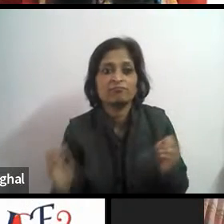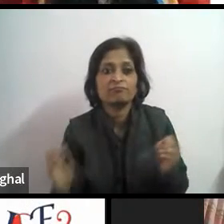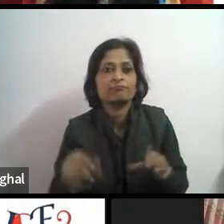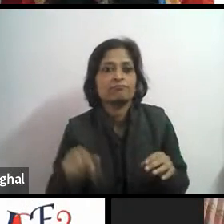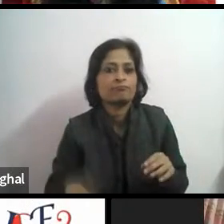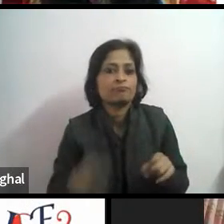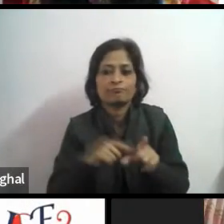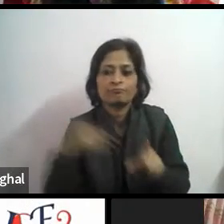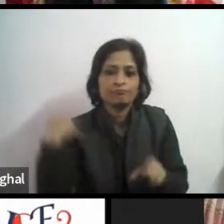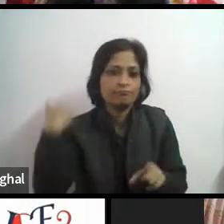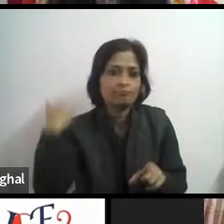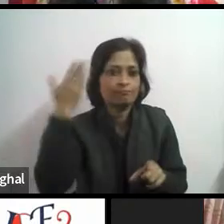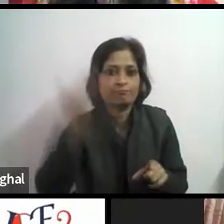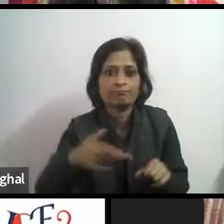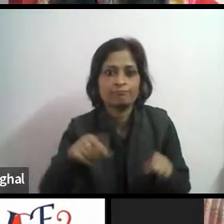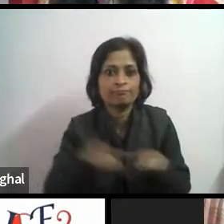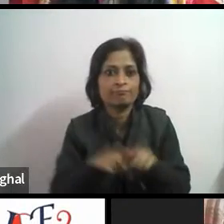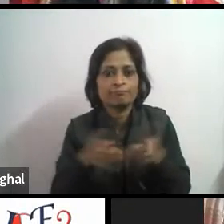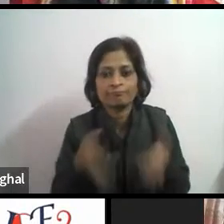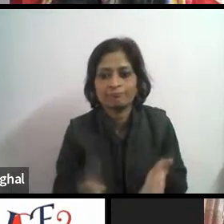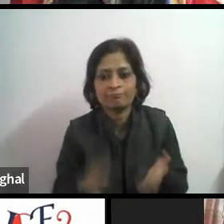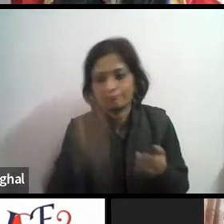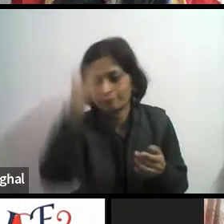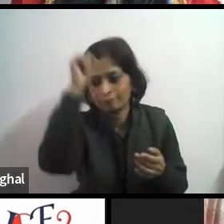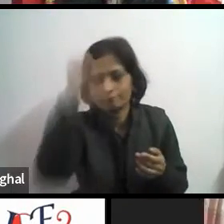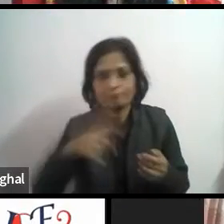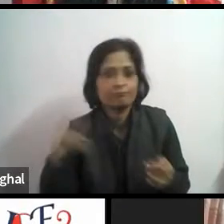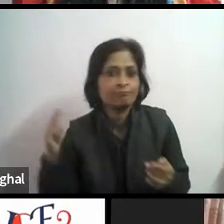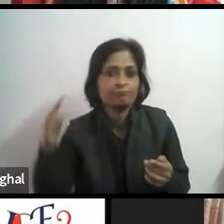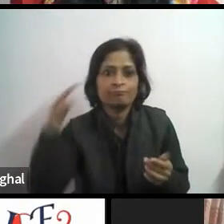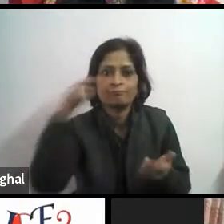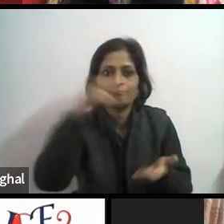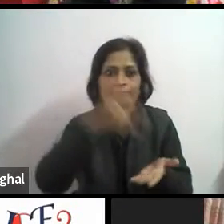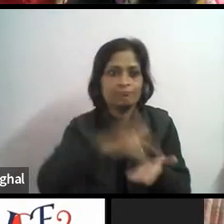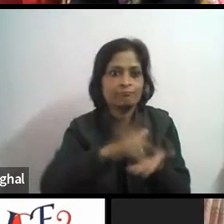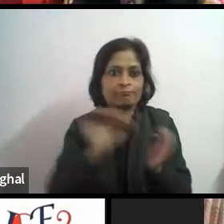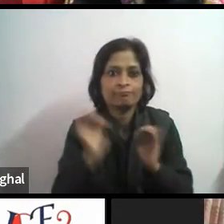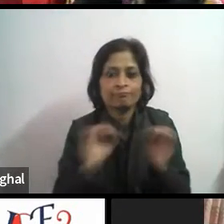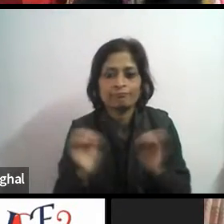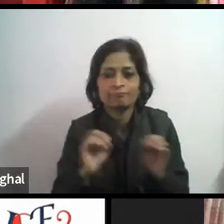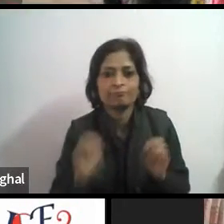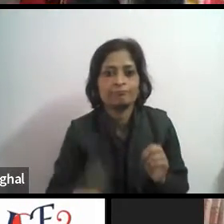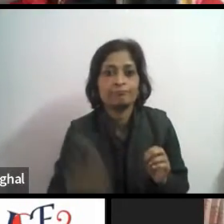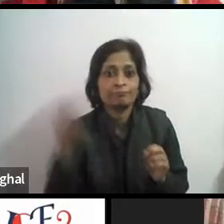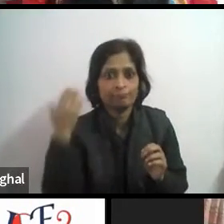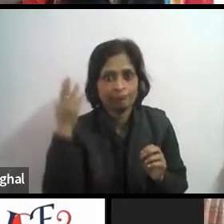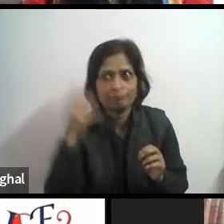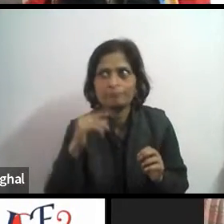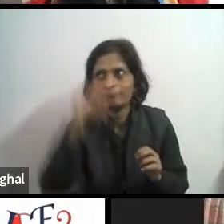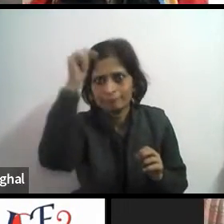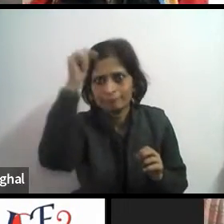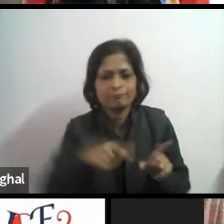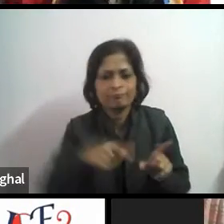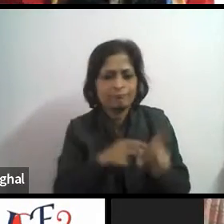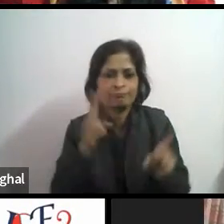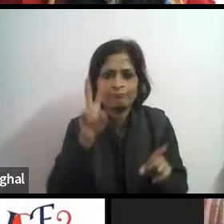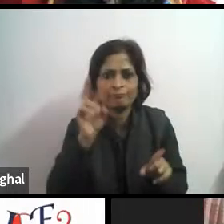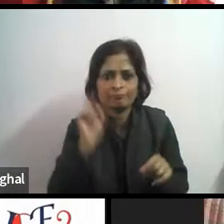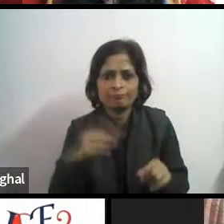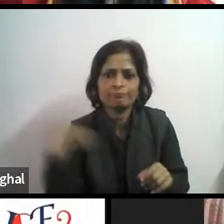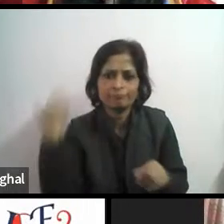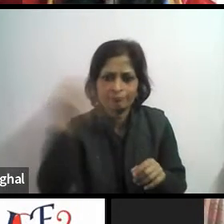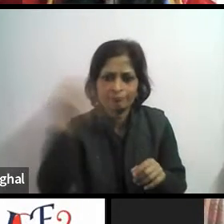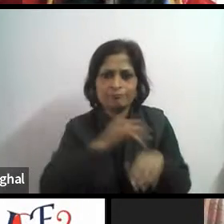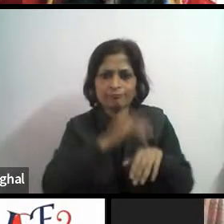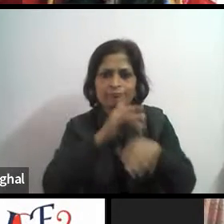period I've had without visiting India for more than 20 years. So, but I do hope to be back with you again at some time